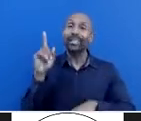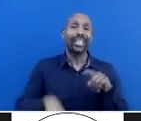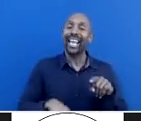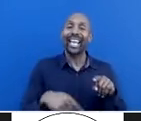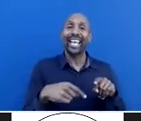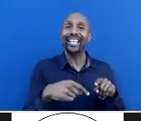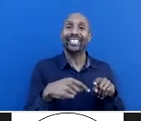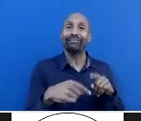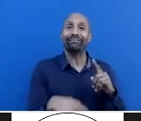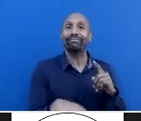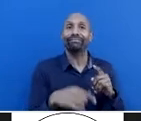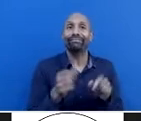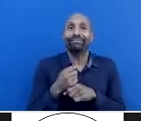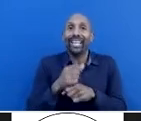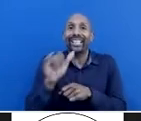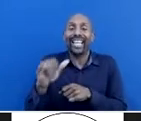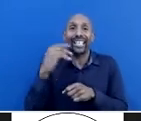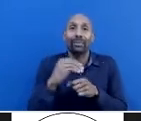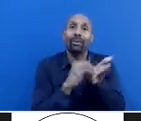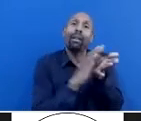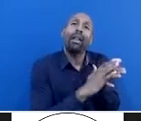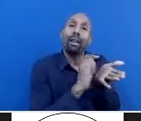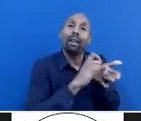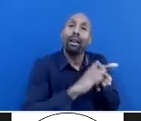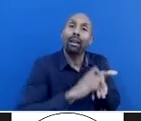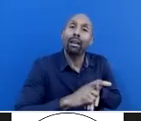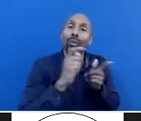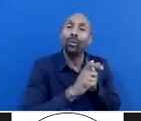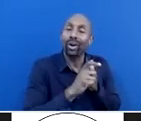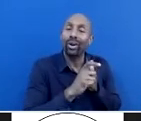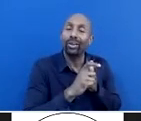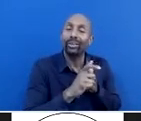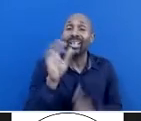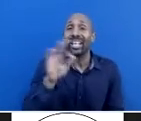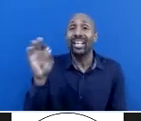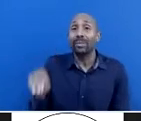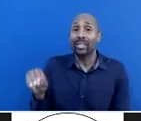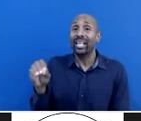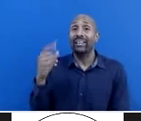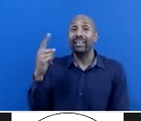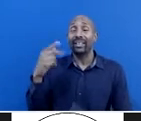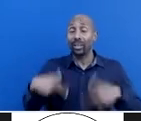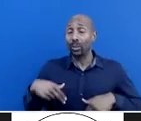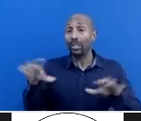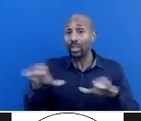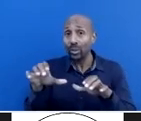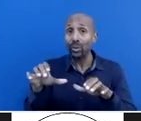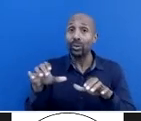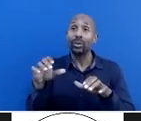99% of what human beings do and are things for which we have no words.